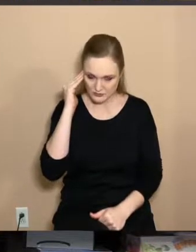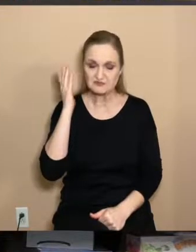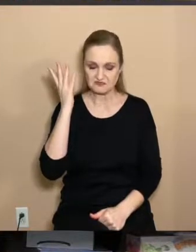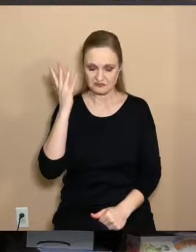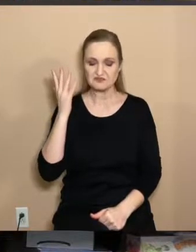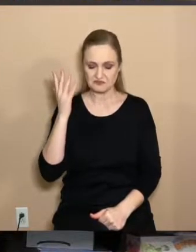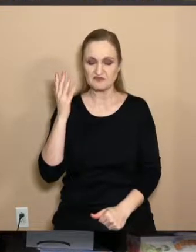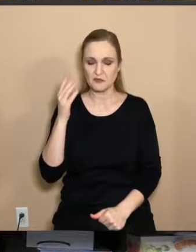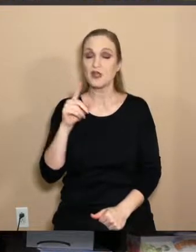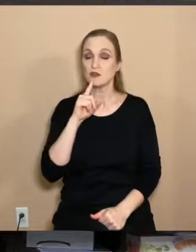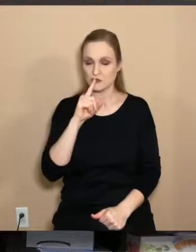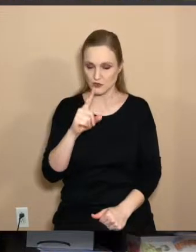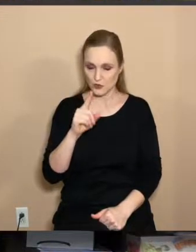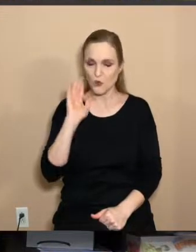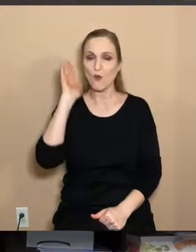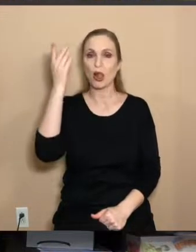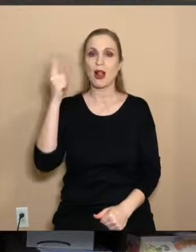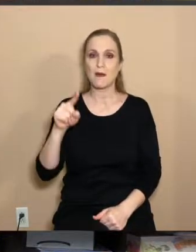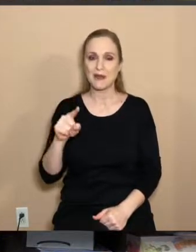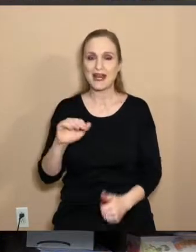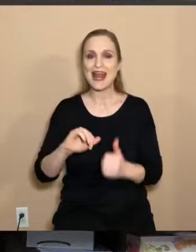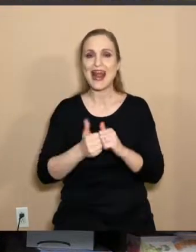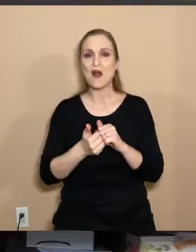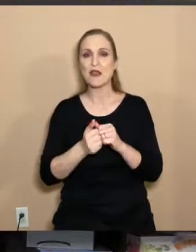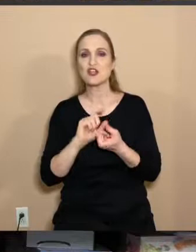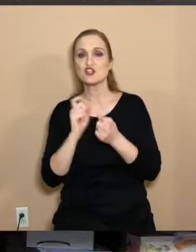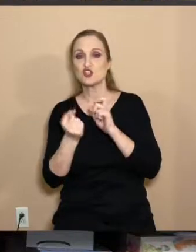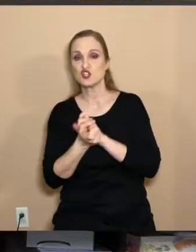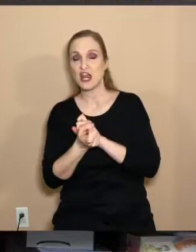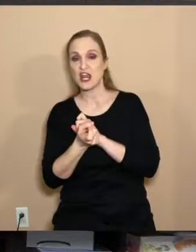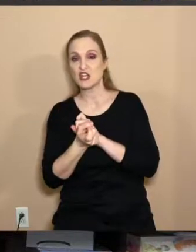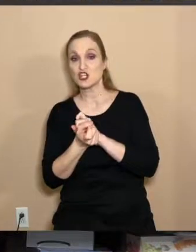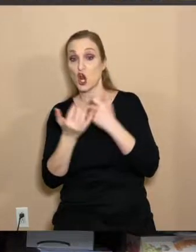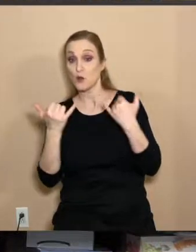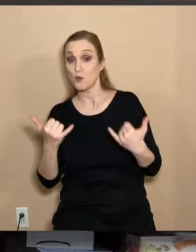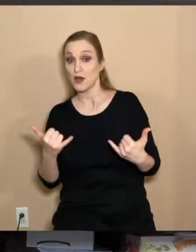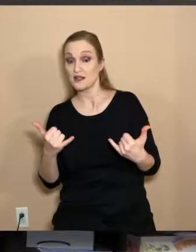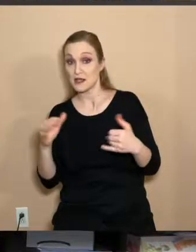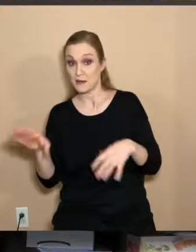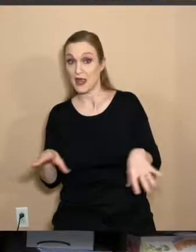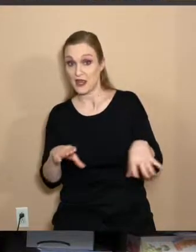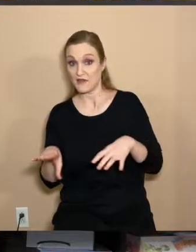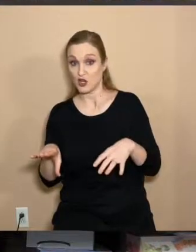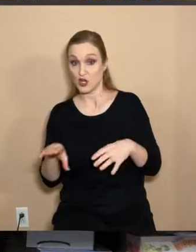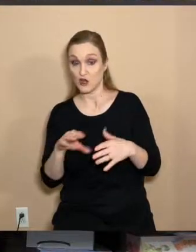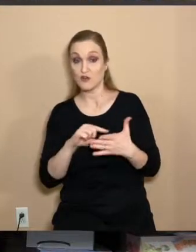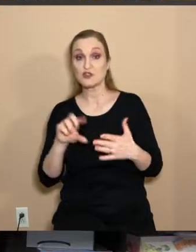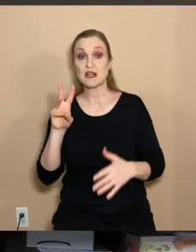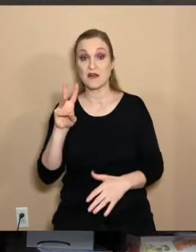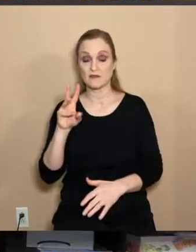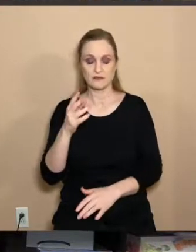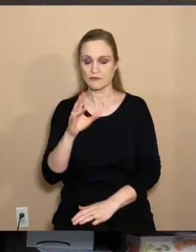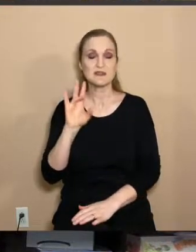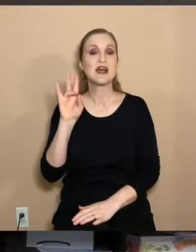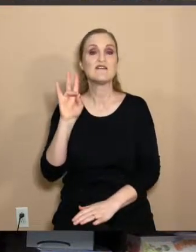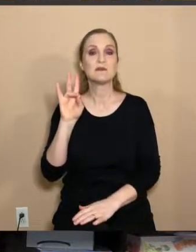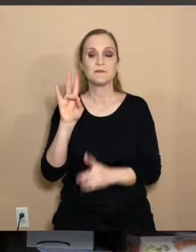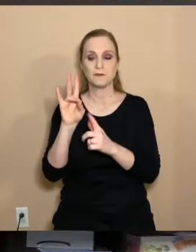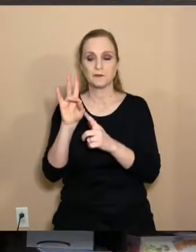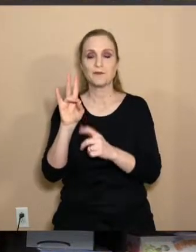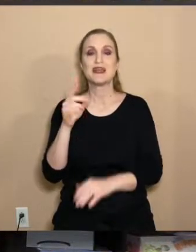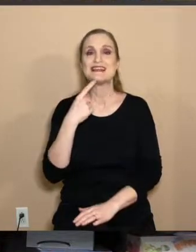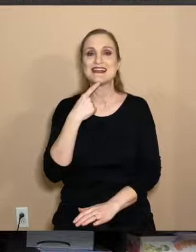a guarantee, and how that should impact our present behavior. Go down to verse 7. He